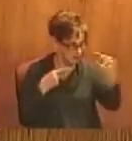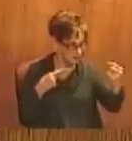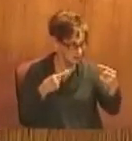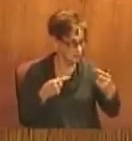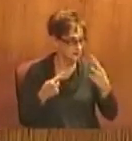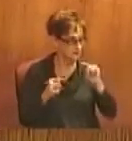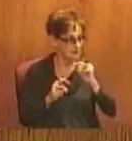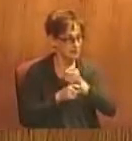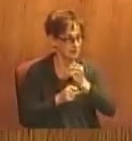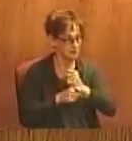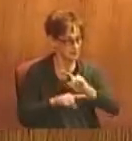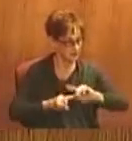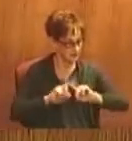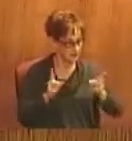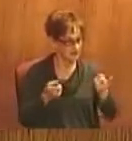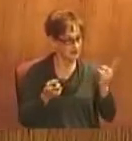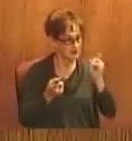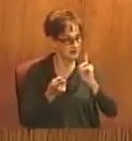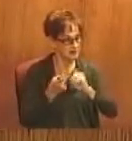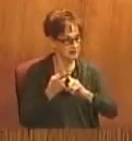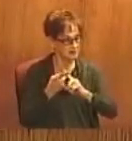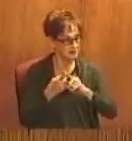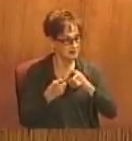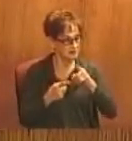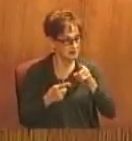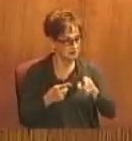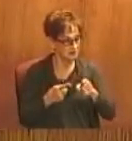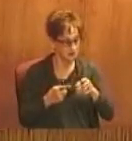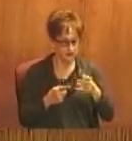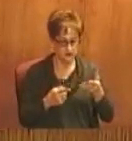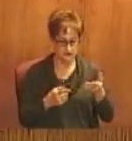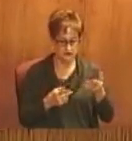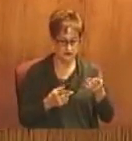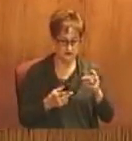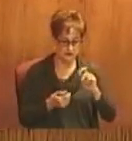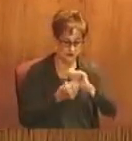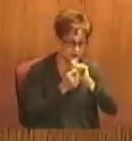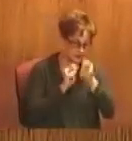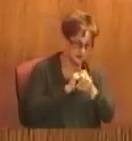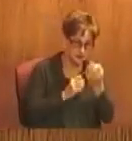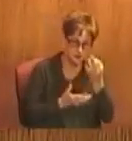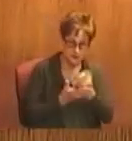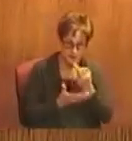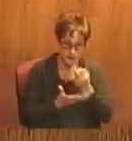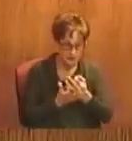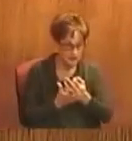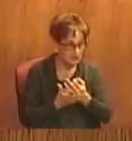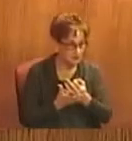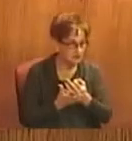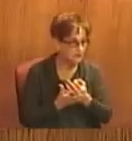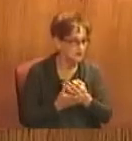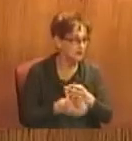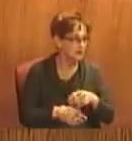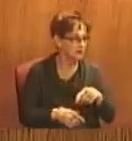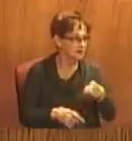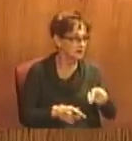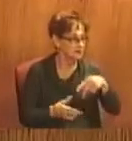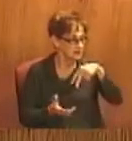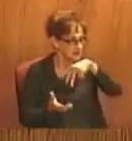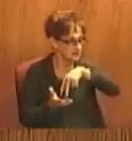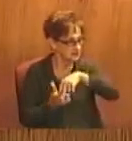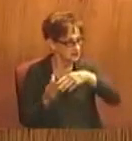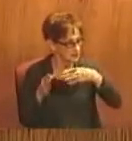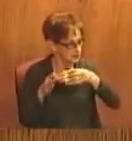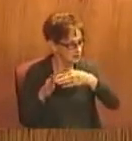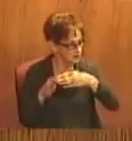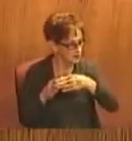make a difference with this. Until you shut these financial systems down, people that are at the helm of these protests, standing out on the corner, the